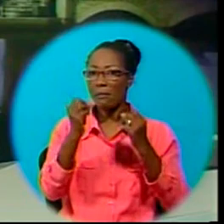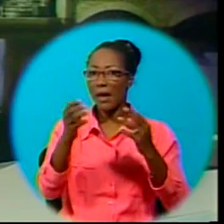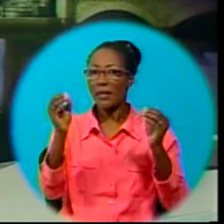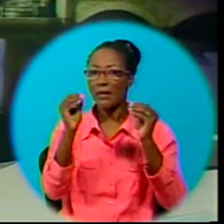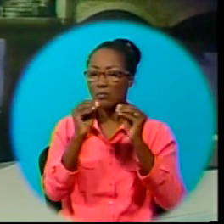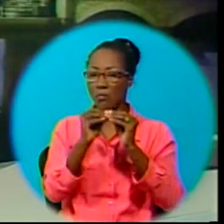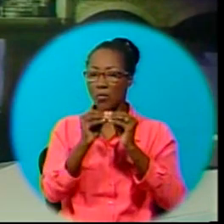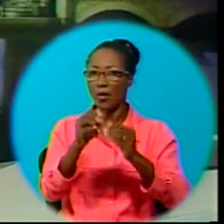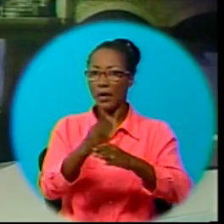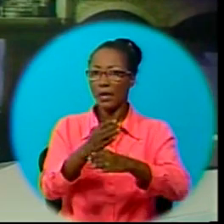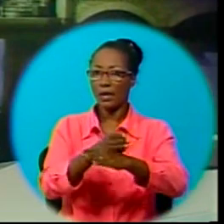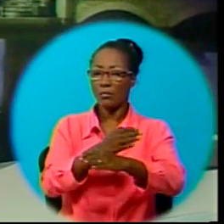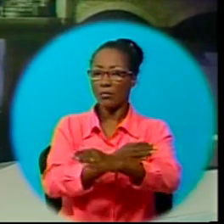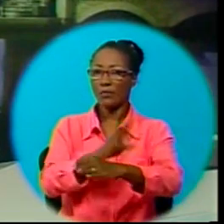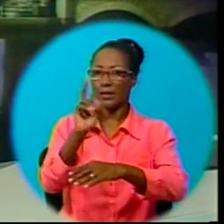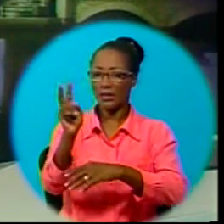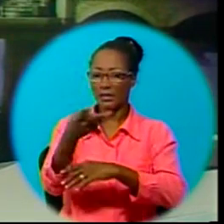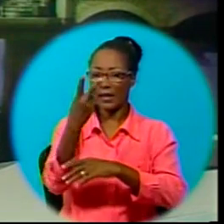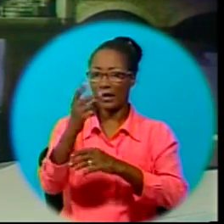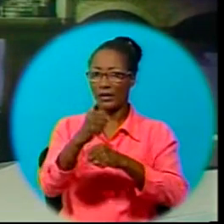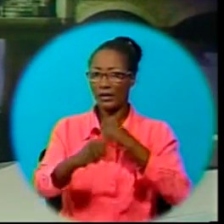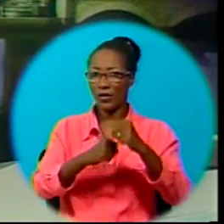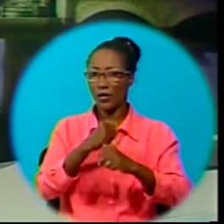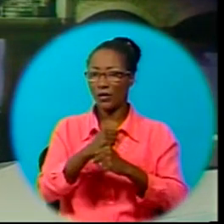taken in second year in sixth form.